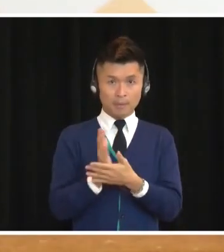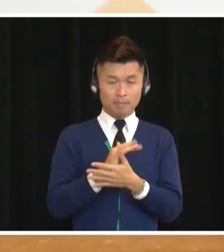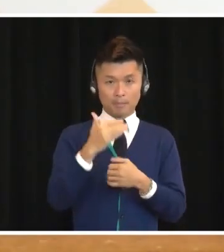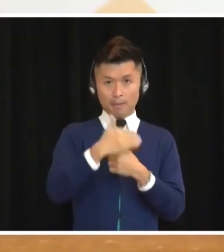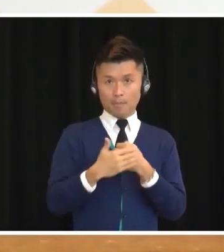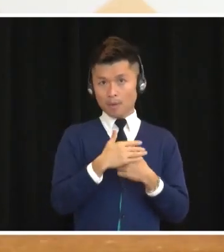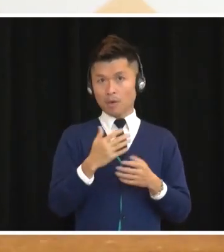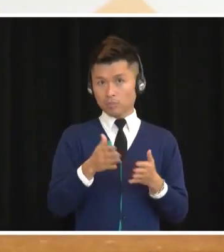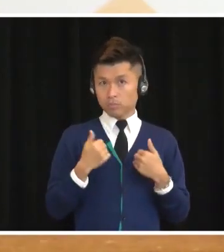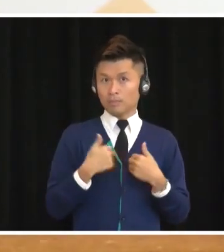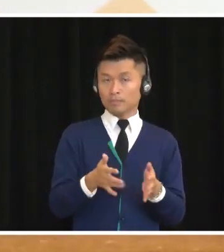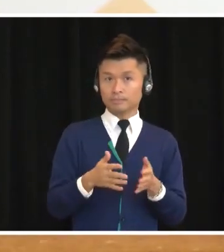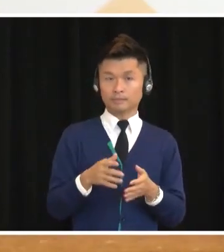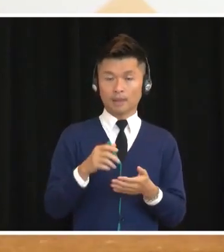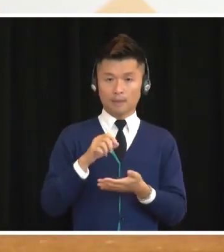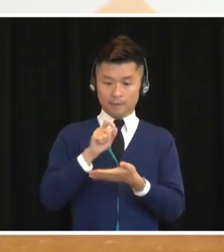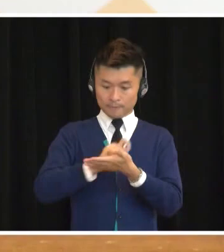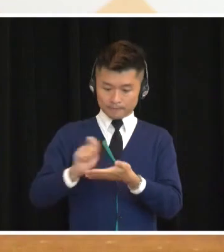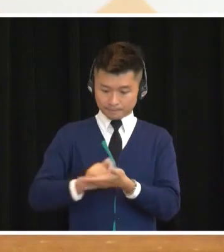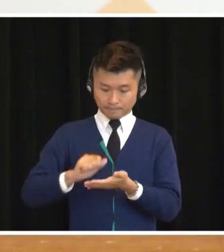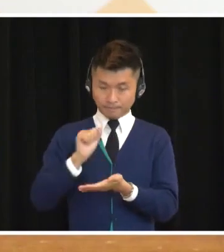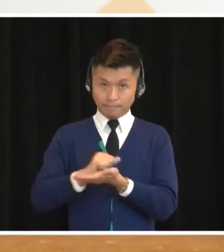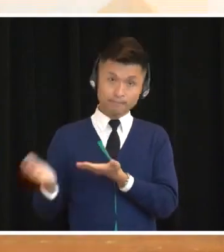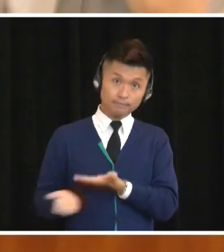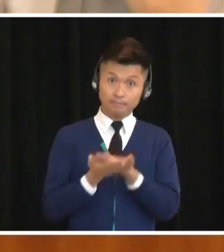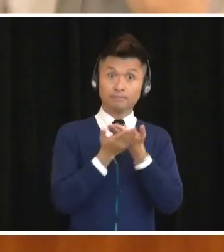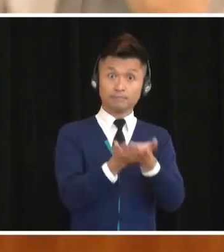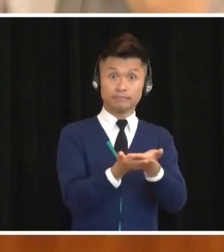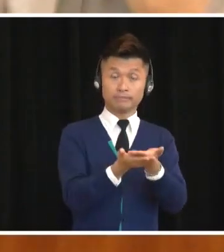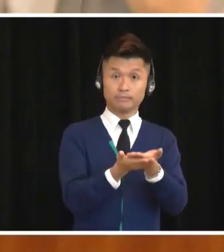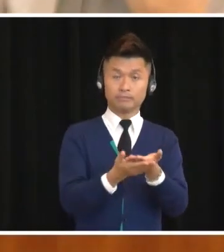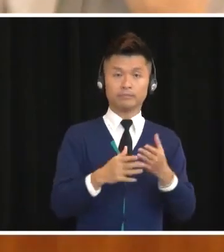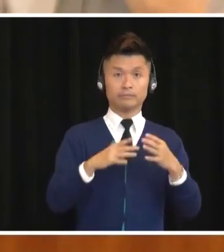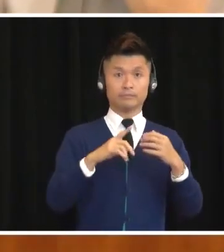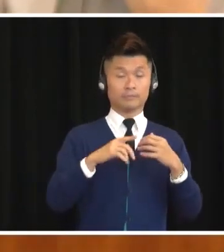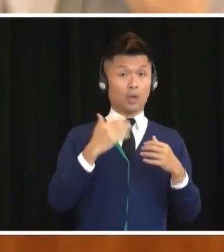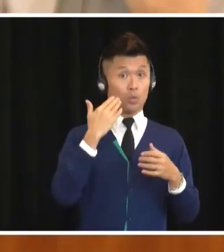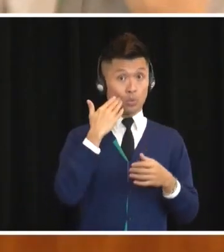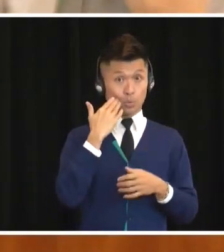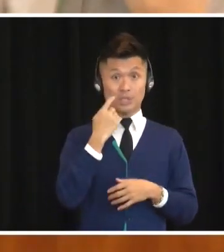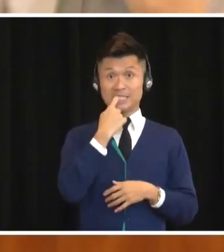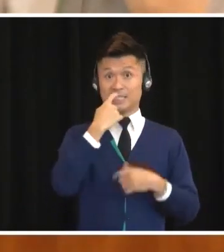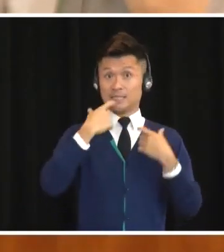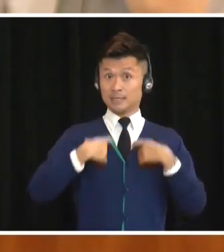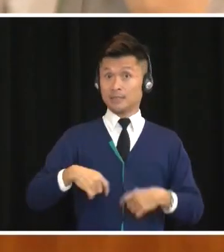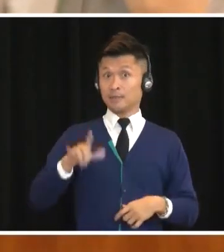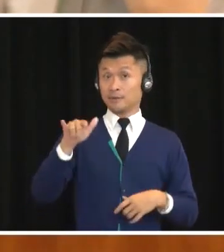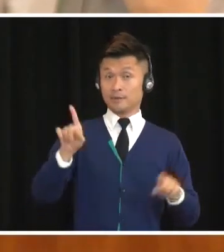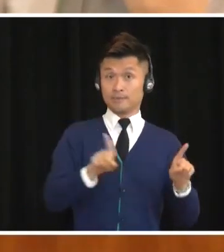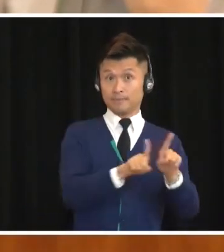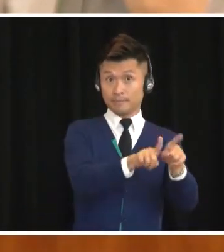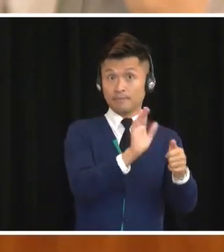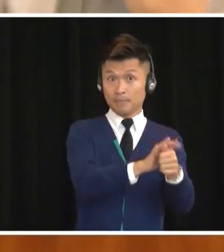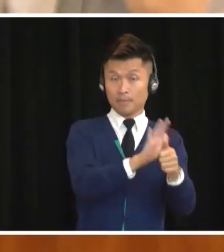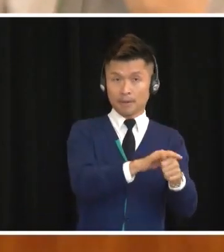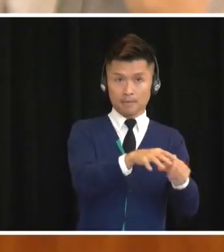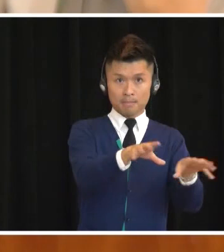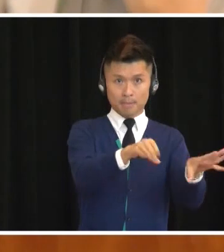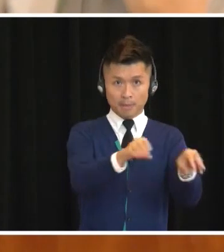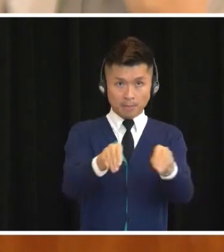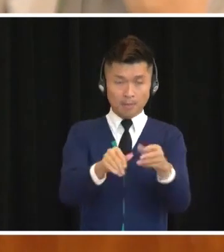help us to decide what kind of protective measures the juvenile may need. And